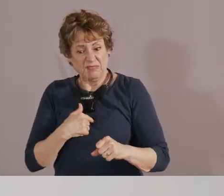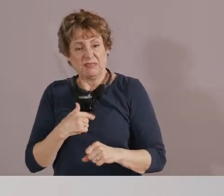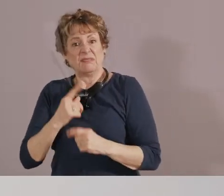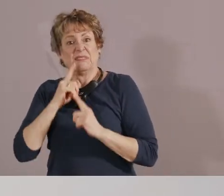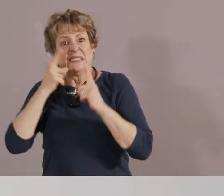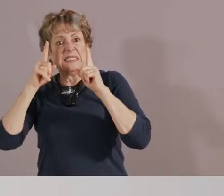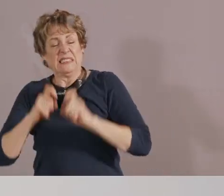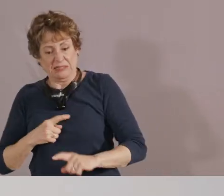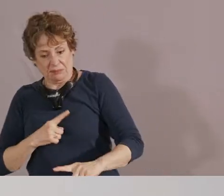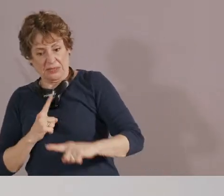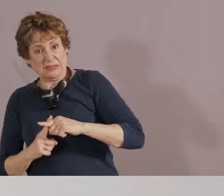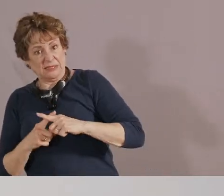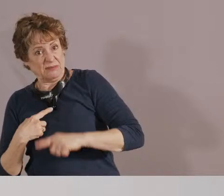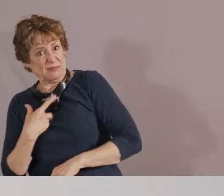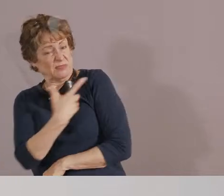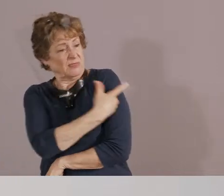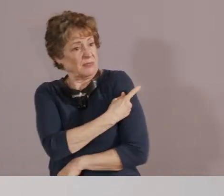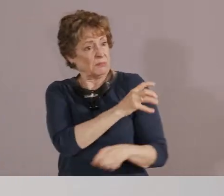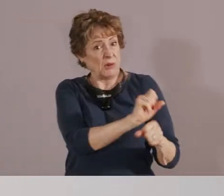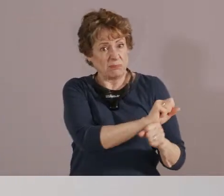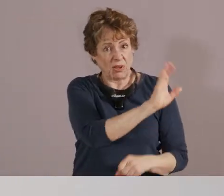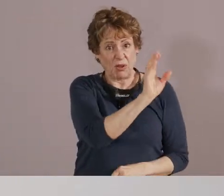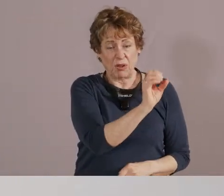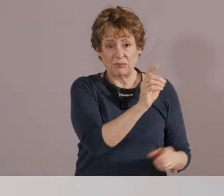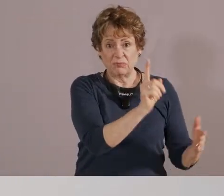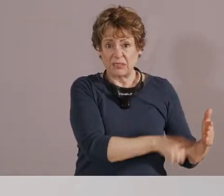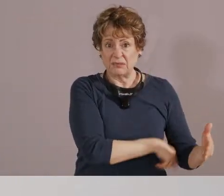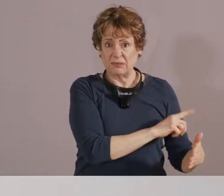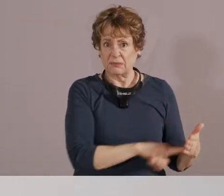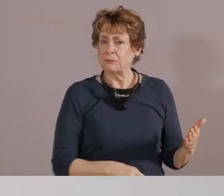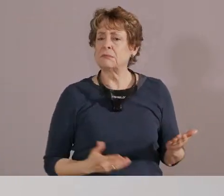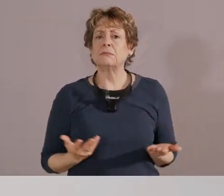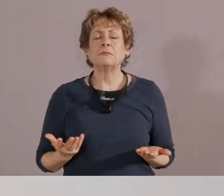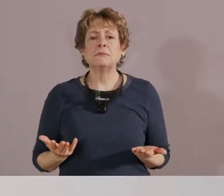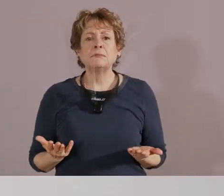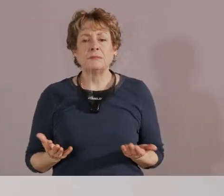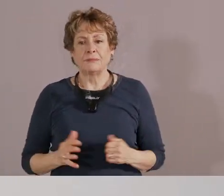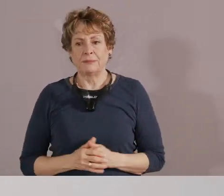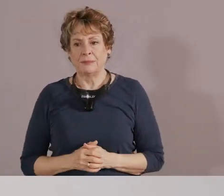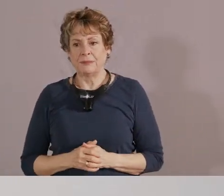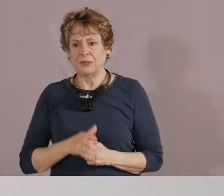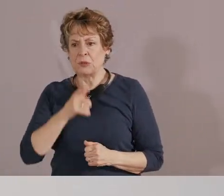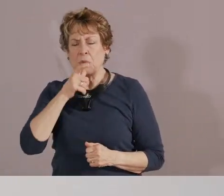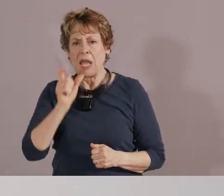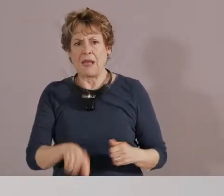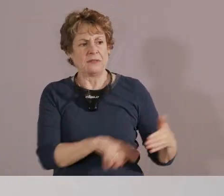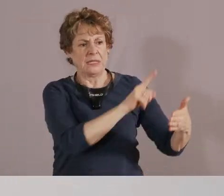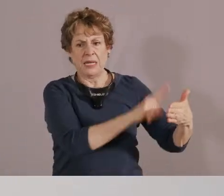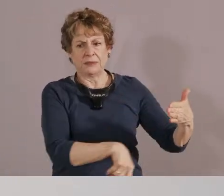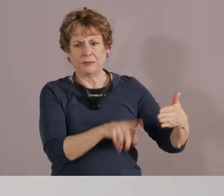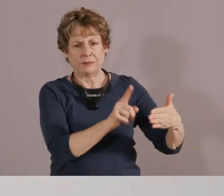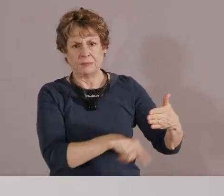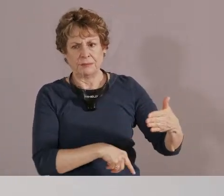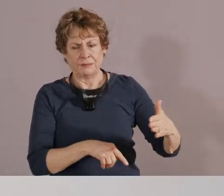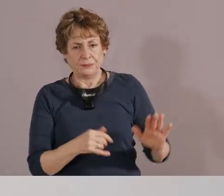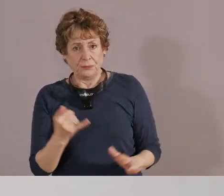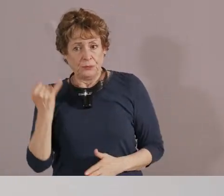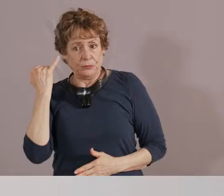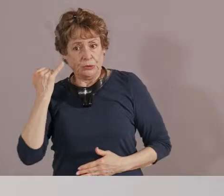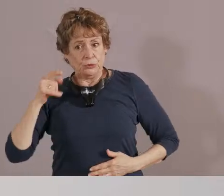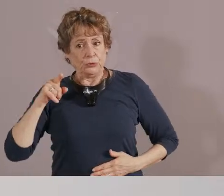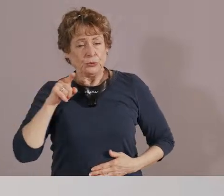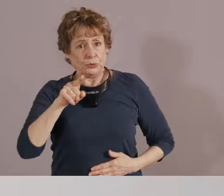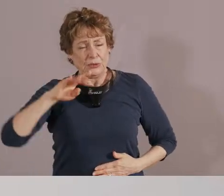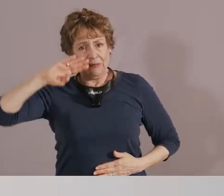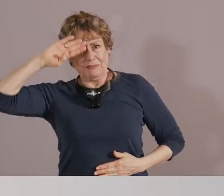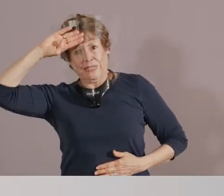cancel as long as you are not actively ill with a fever or significant symptoms. You are still able